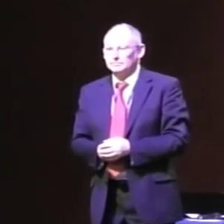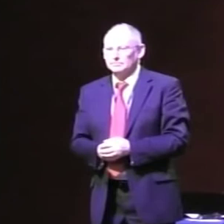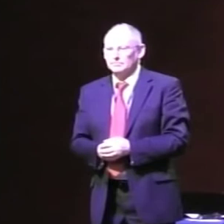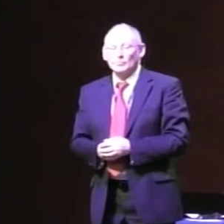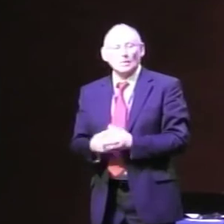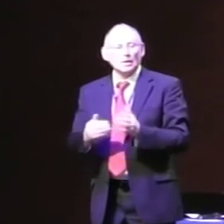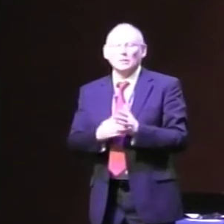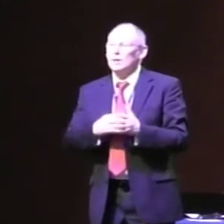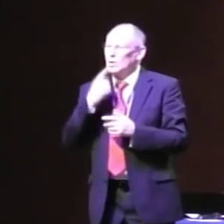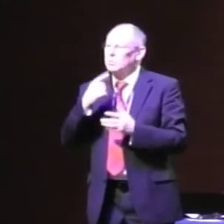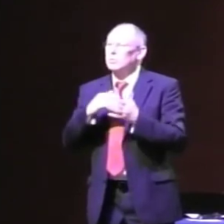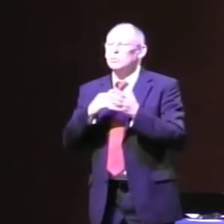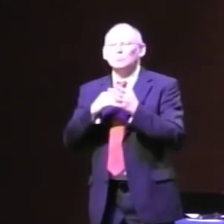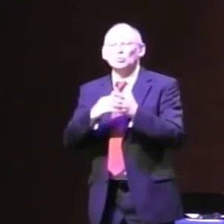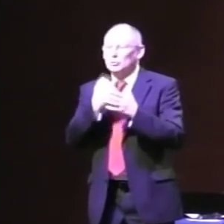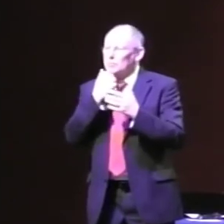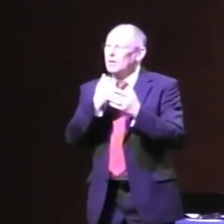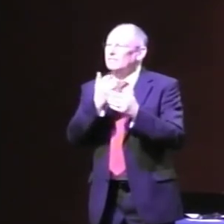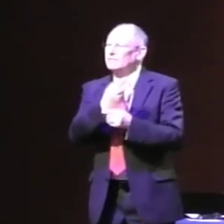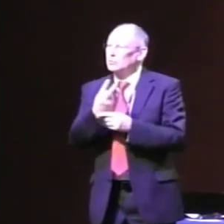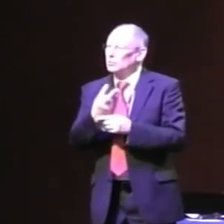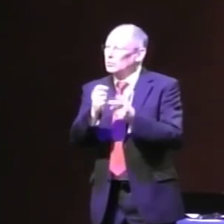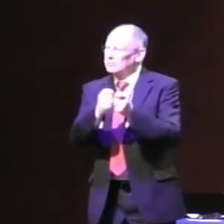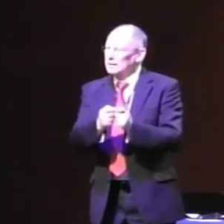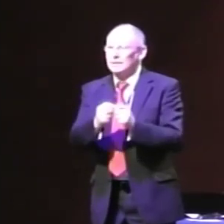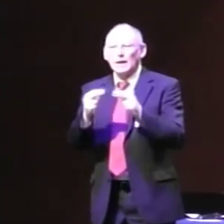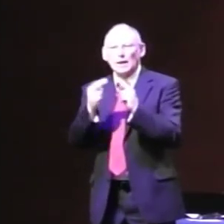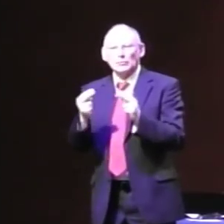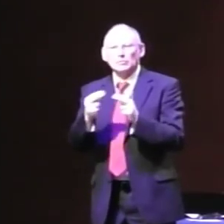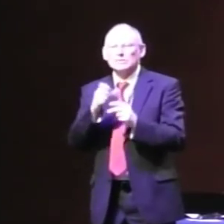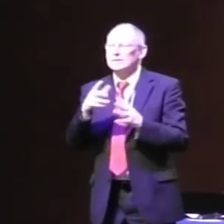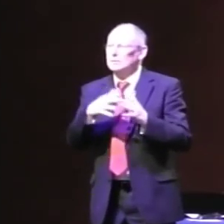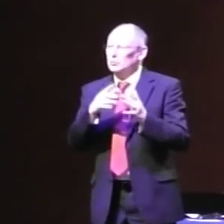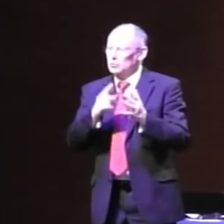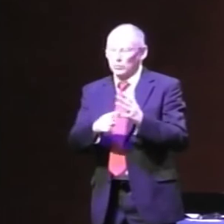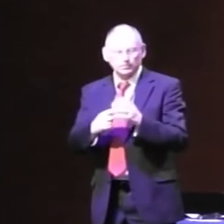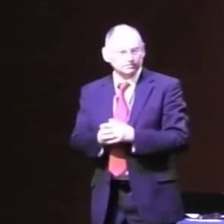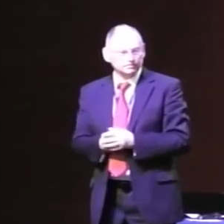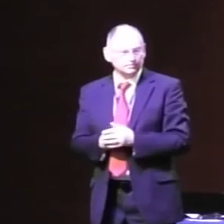Now call amended motion 52, housing, to be moved by CWU.